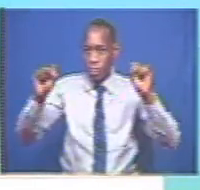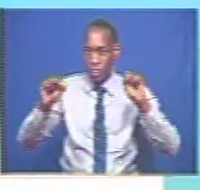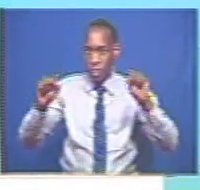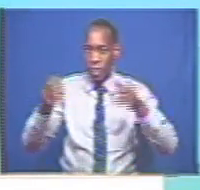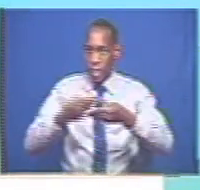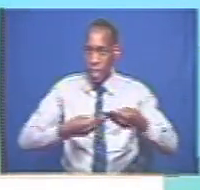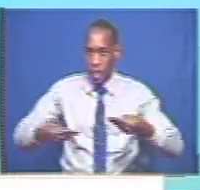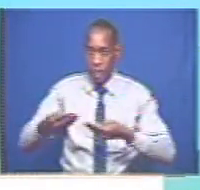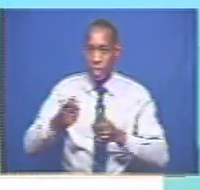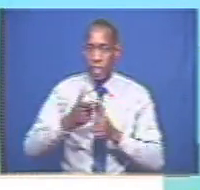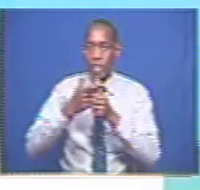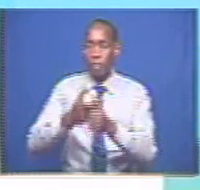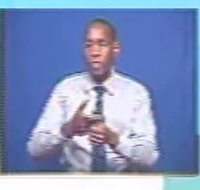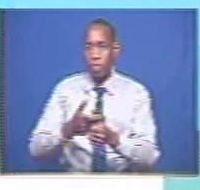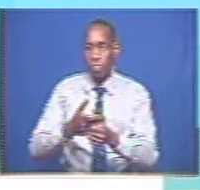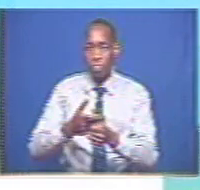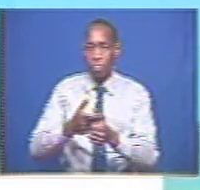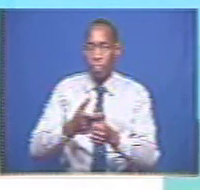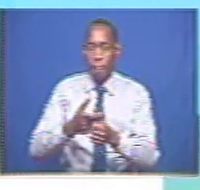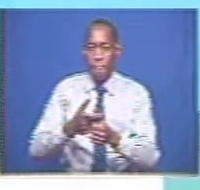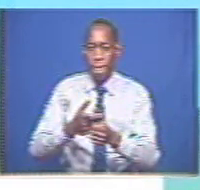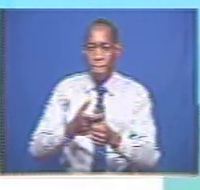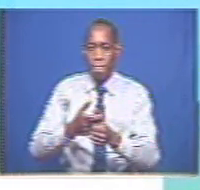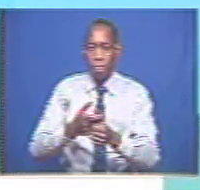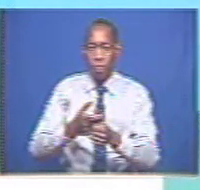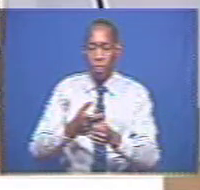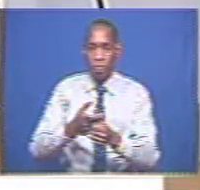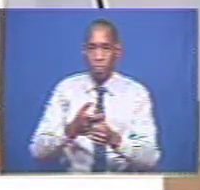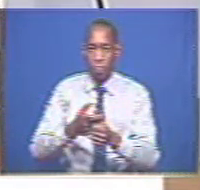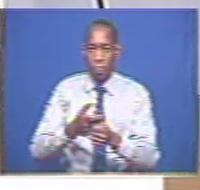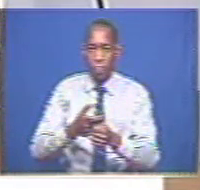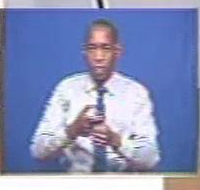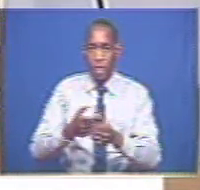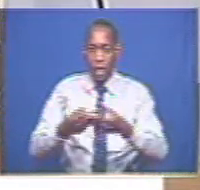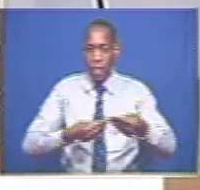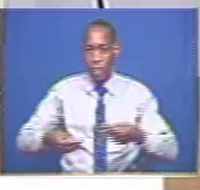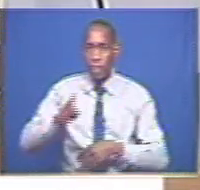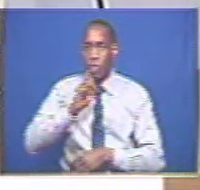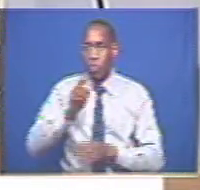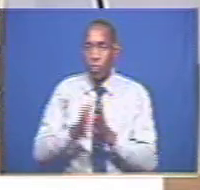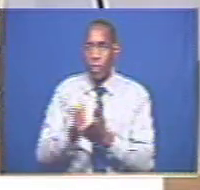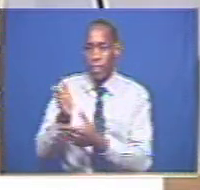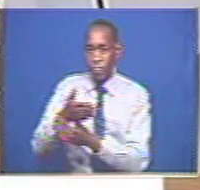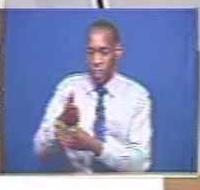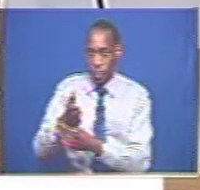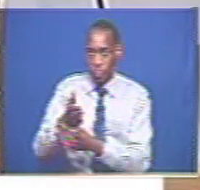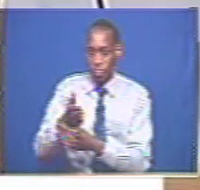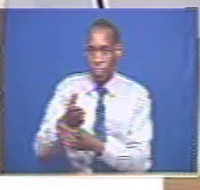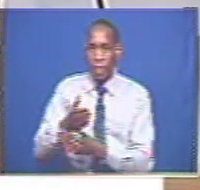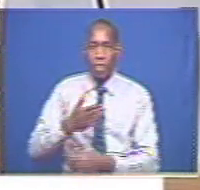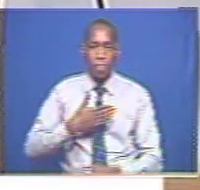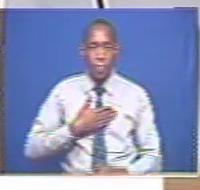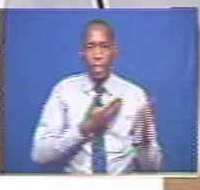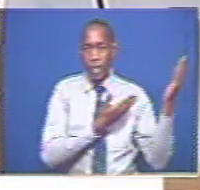cuckoo and chicken. And no, cuckoo and chicken is the same thing. You're supposed to be saying cuckoo and samaki. Yeah, cuckoo and samaki. So I'm